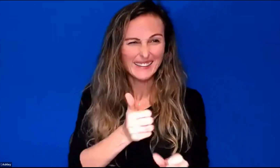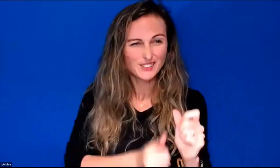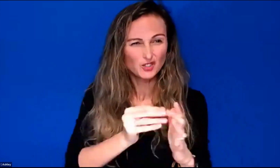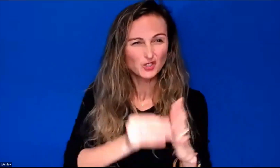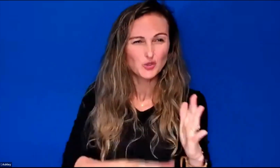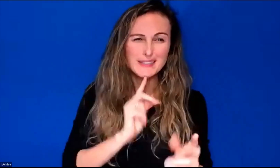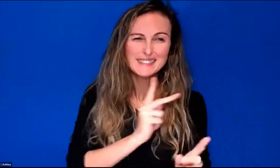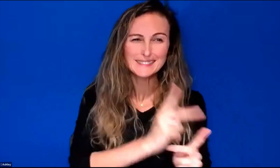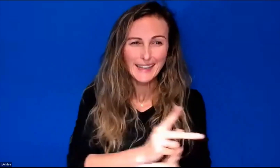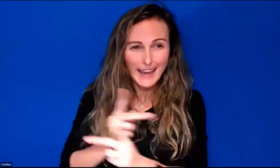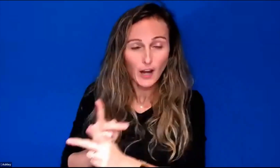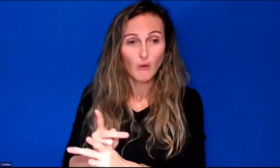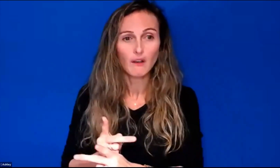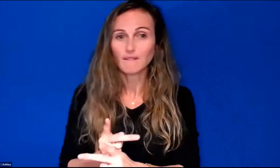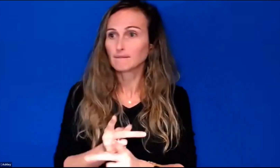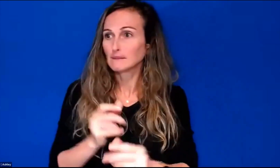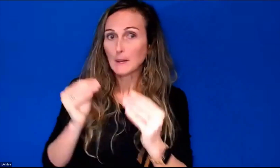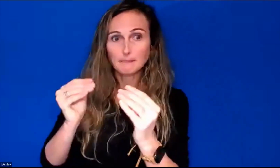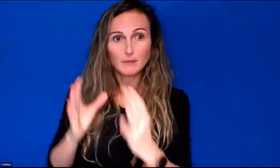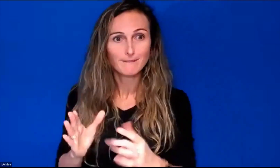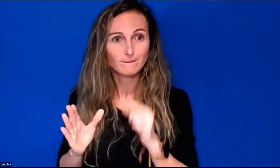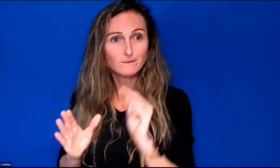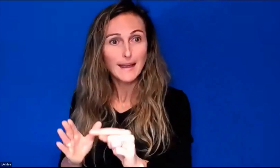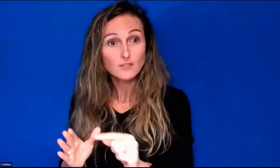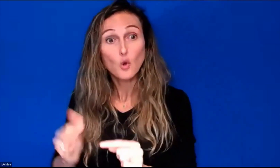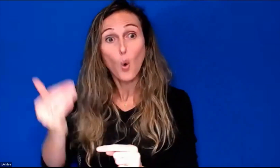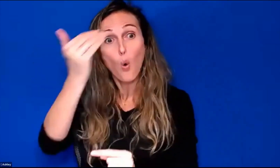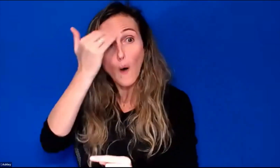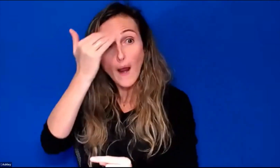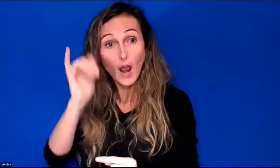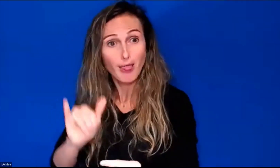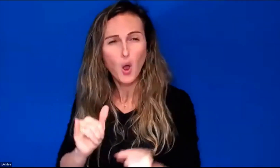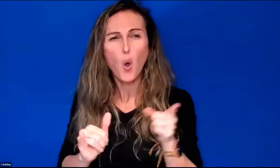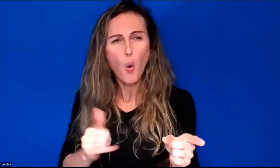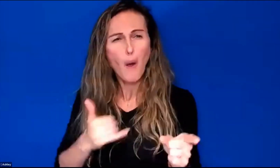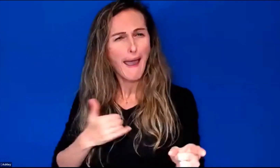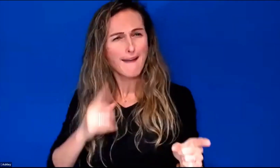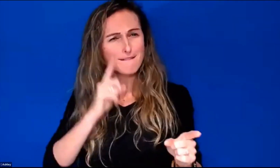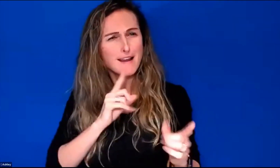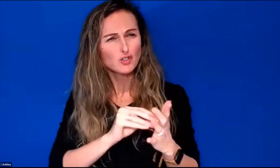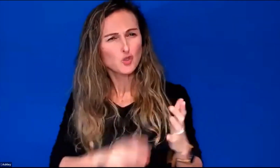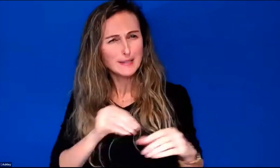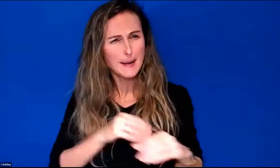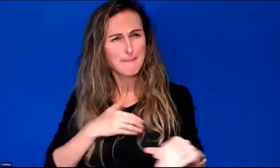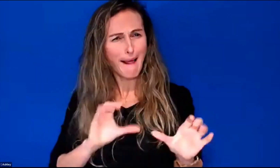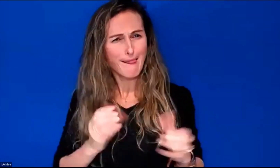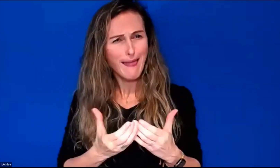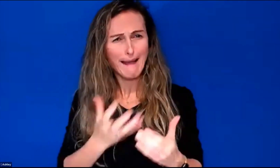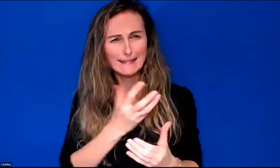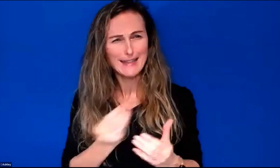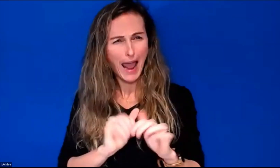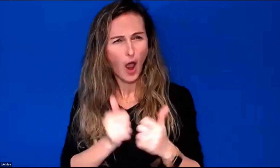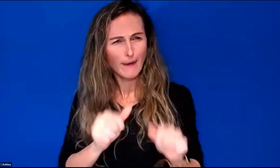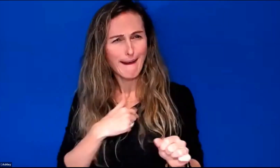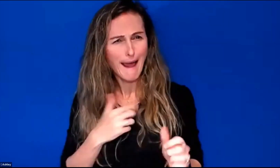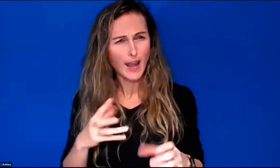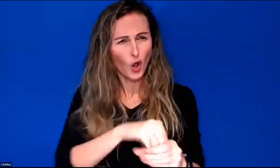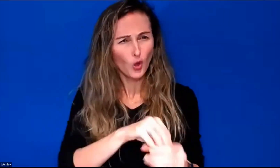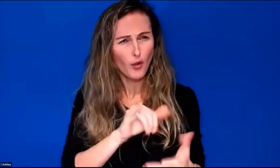when they are talking, making sure that the student is included. Yeah, and then those are also, you know, part of